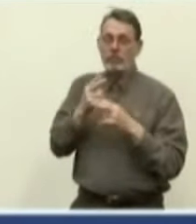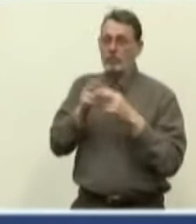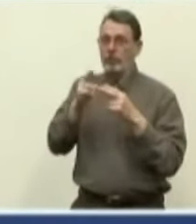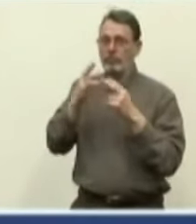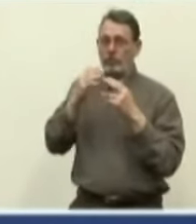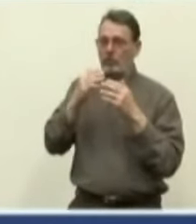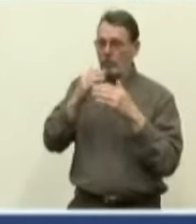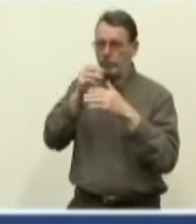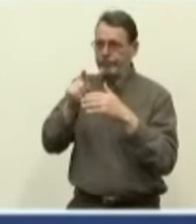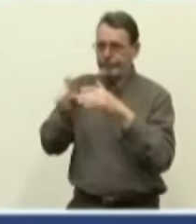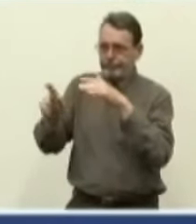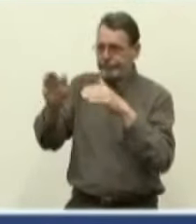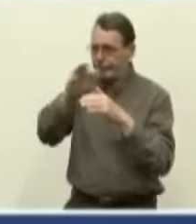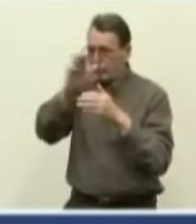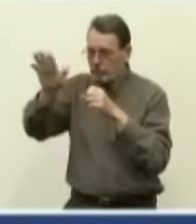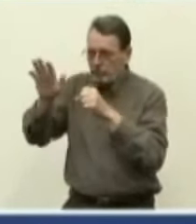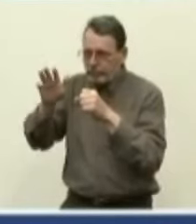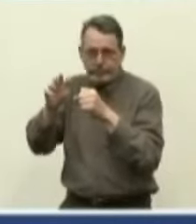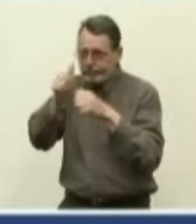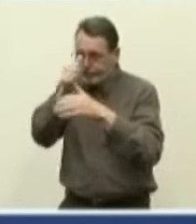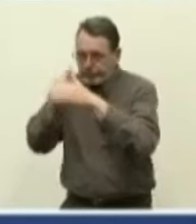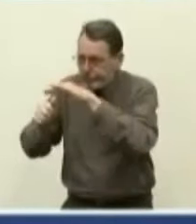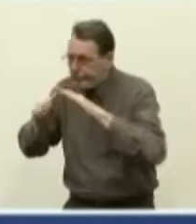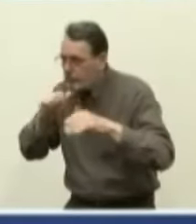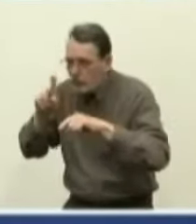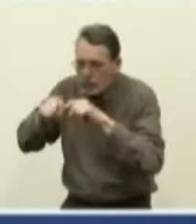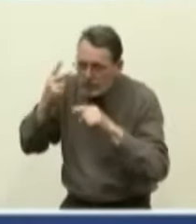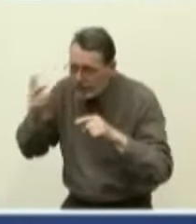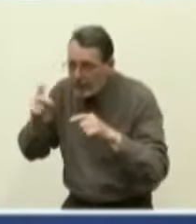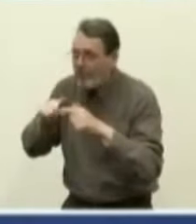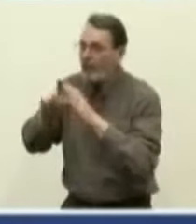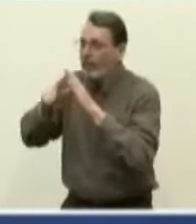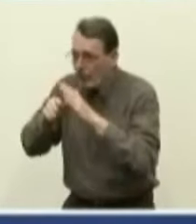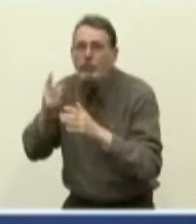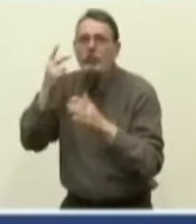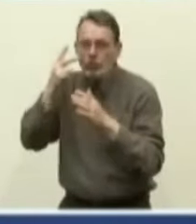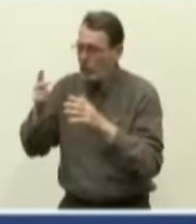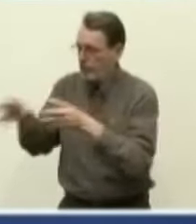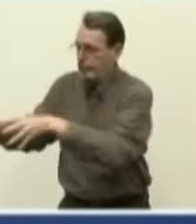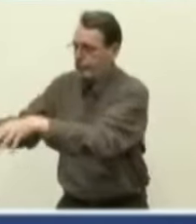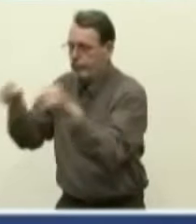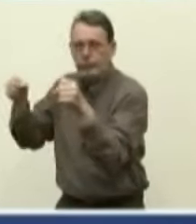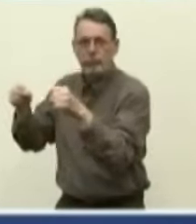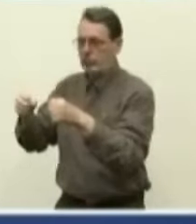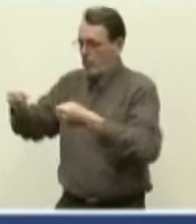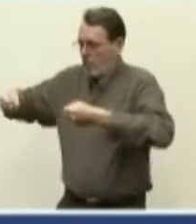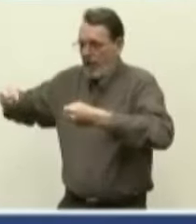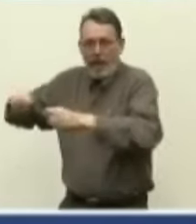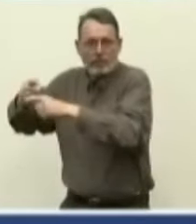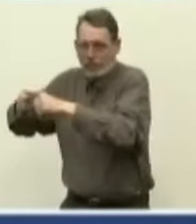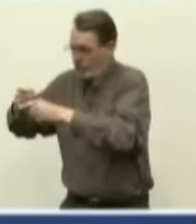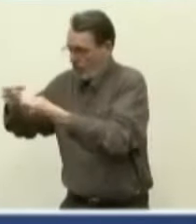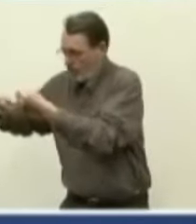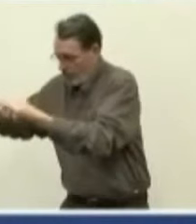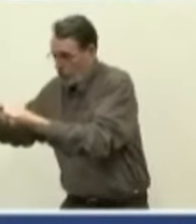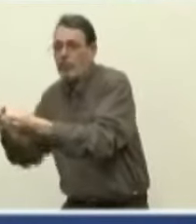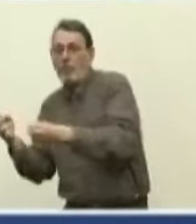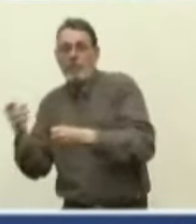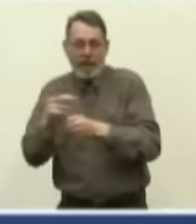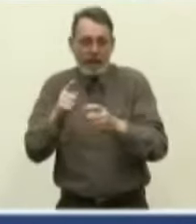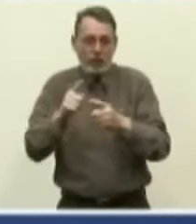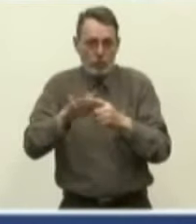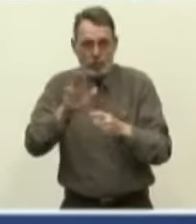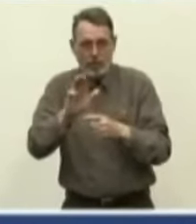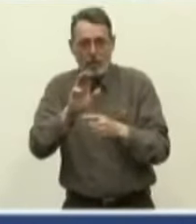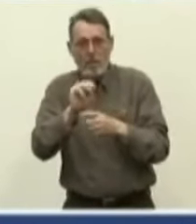the suspects and then saw them remove bags and items from the parked vehicle. The suspects got back into the silver Mitsubishi, which